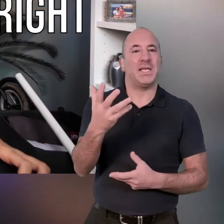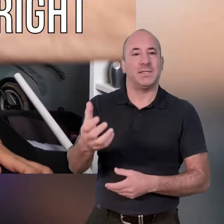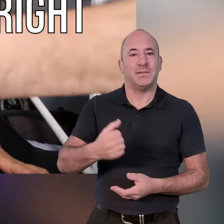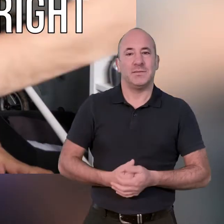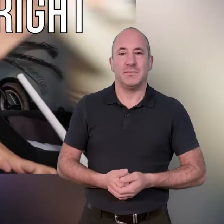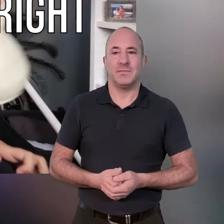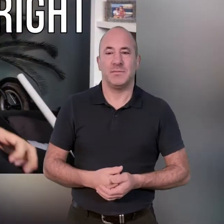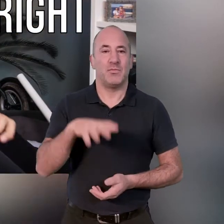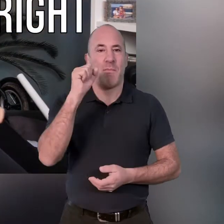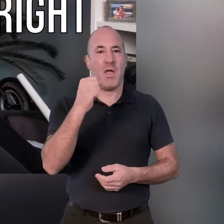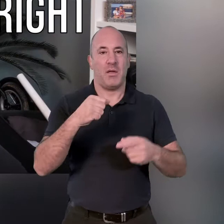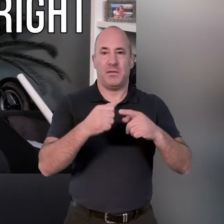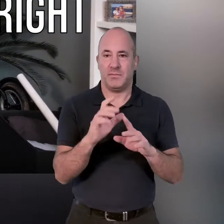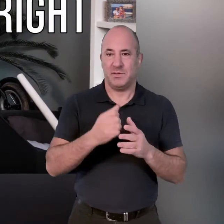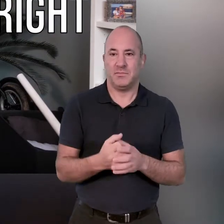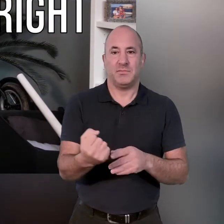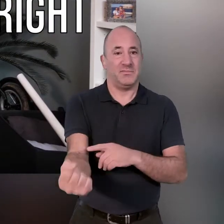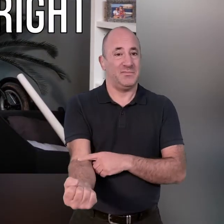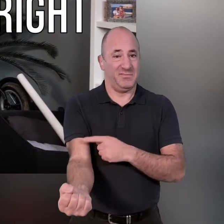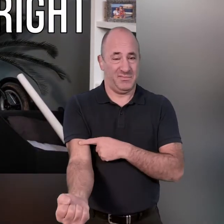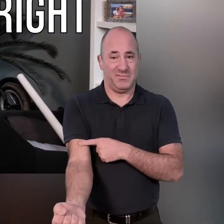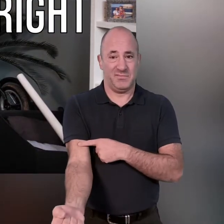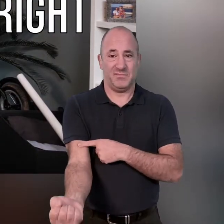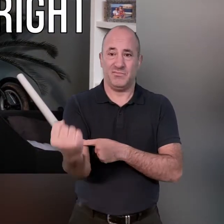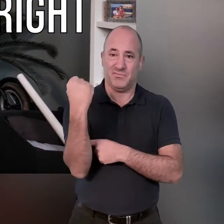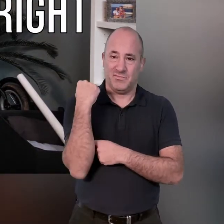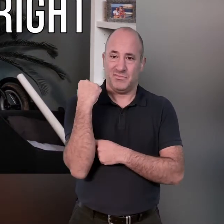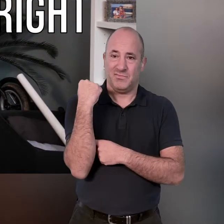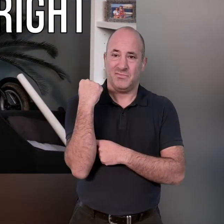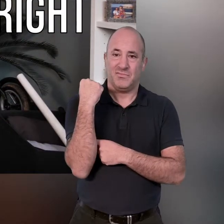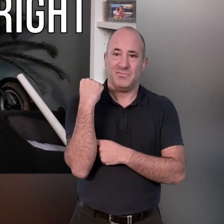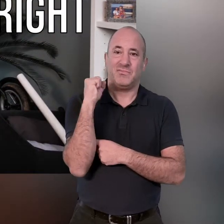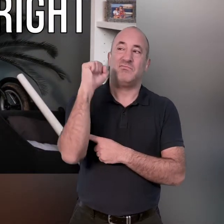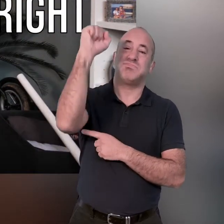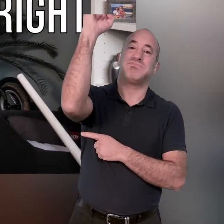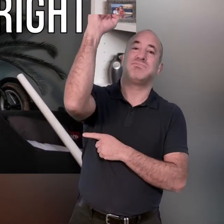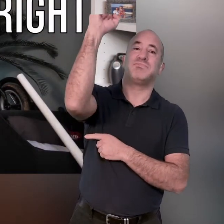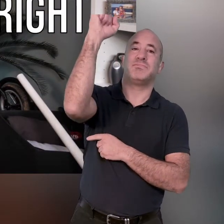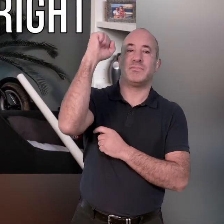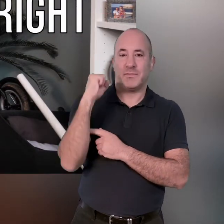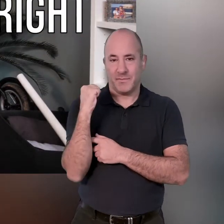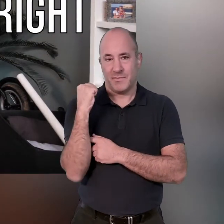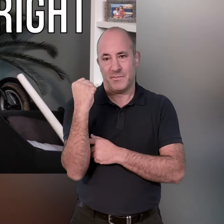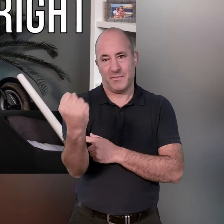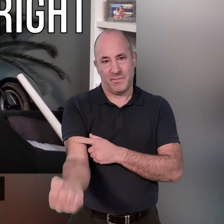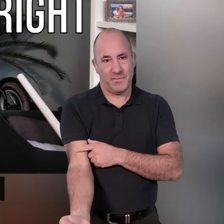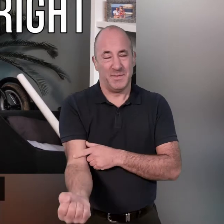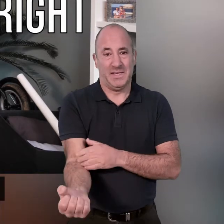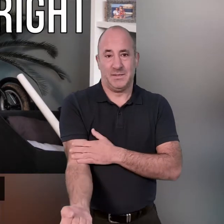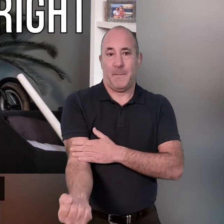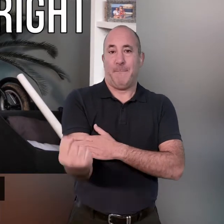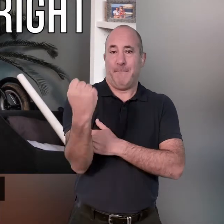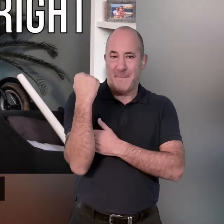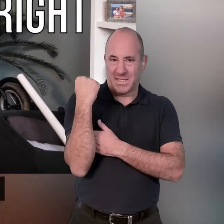weights. So bicep curl to overhead press. So bring it up to your shoulder and pressing overhead. So bending at